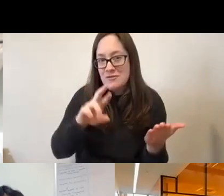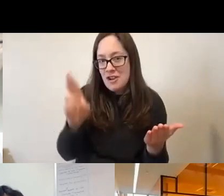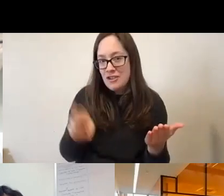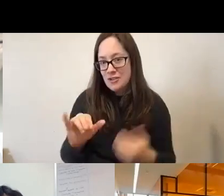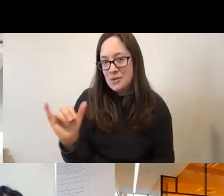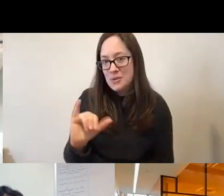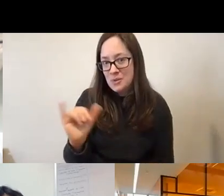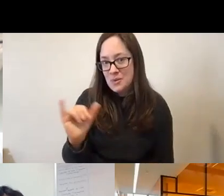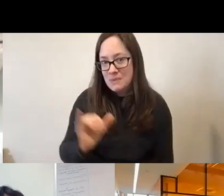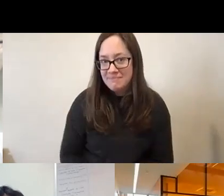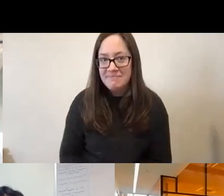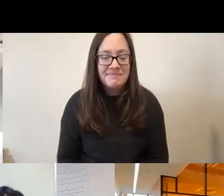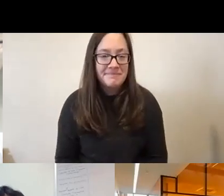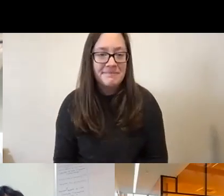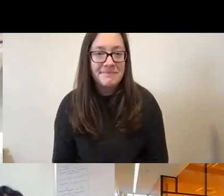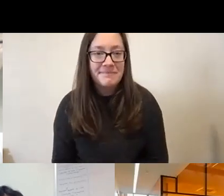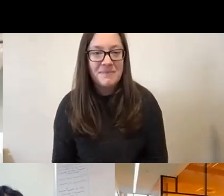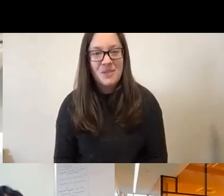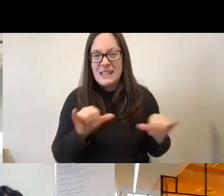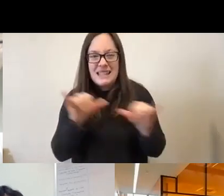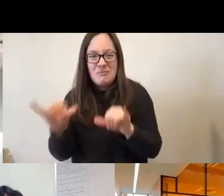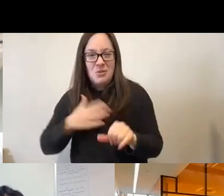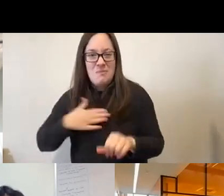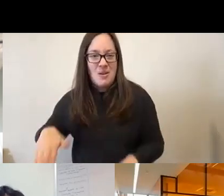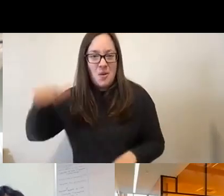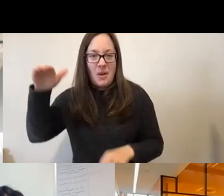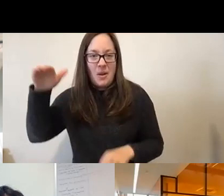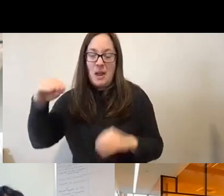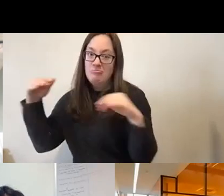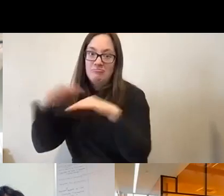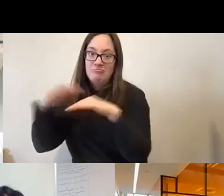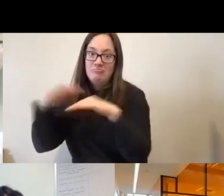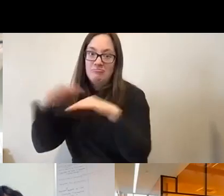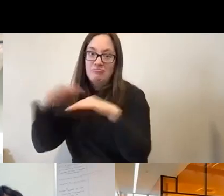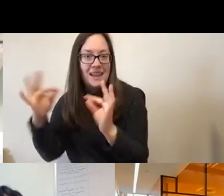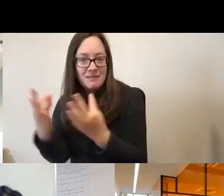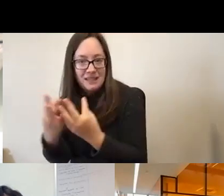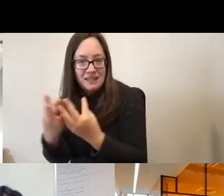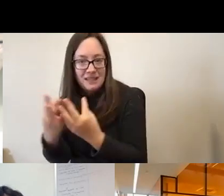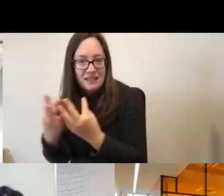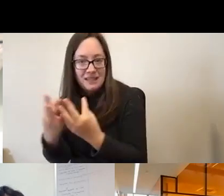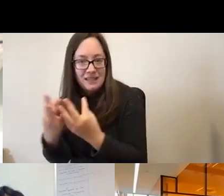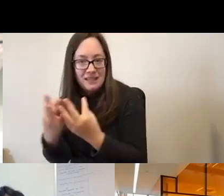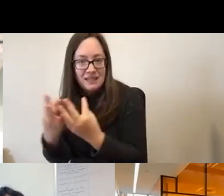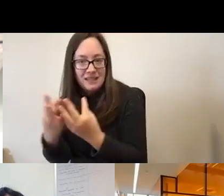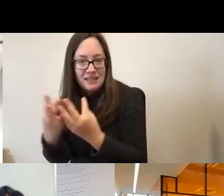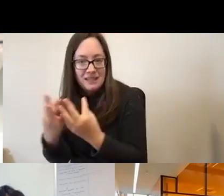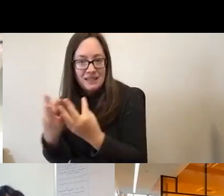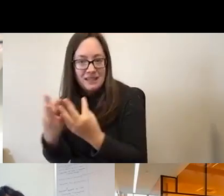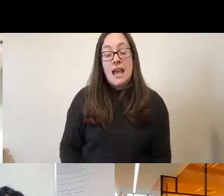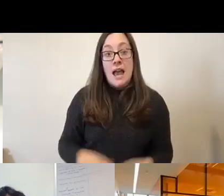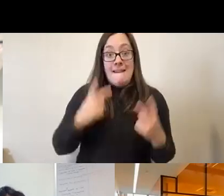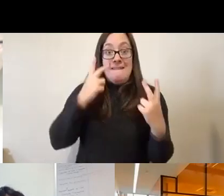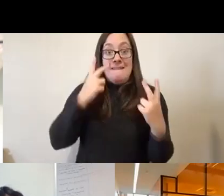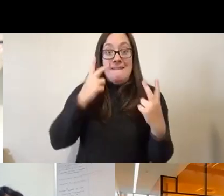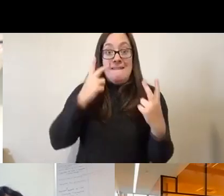in that same area. Going back to Brooklyn these days is a little bit more challenging with little ones, but when I do